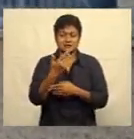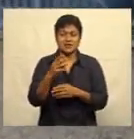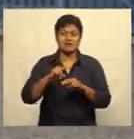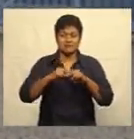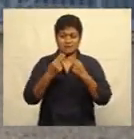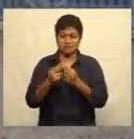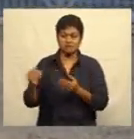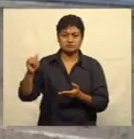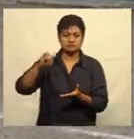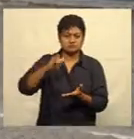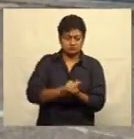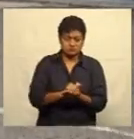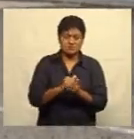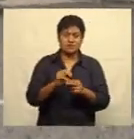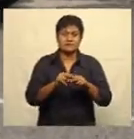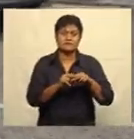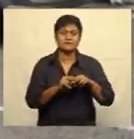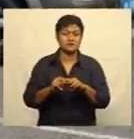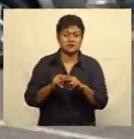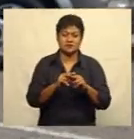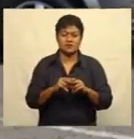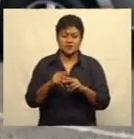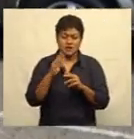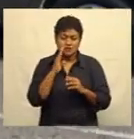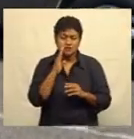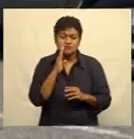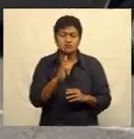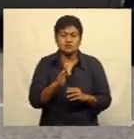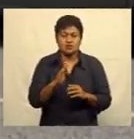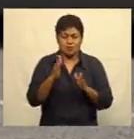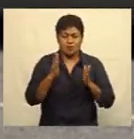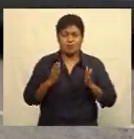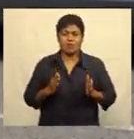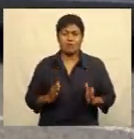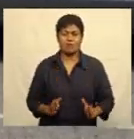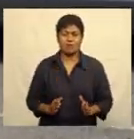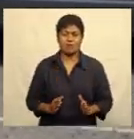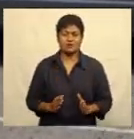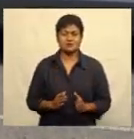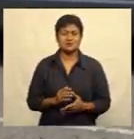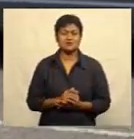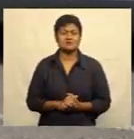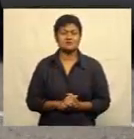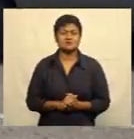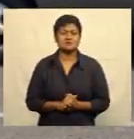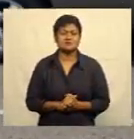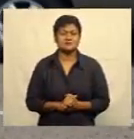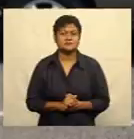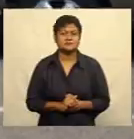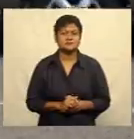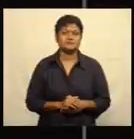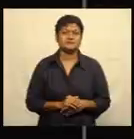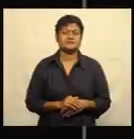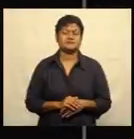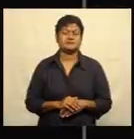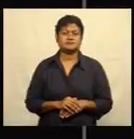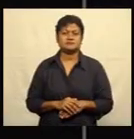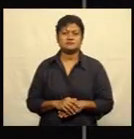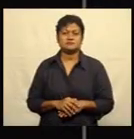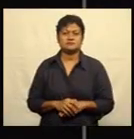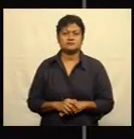Fiji and were able to view Jennifer's body at the Suva morgue. Pranita Prakash, FBC News.